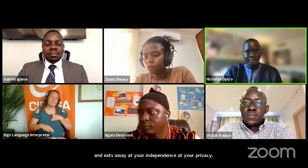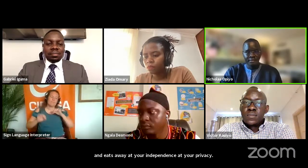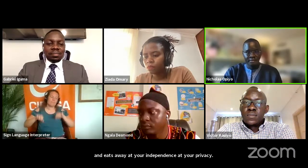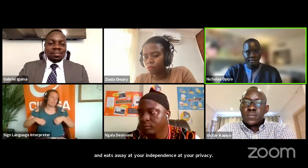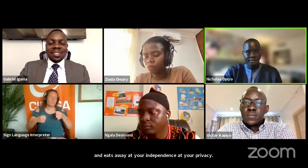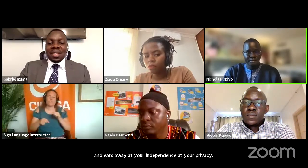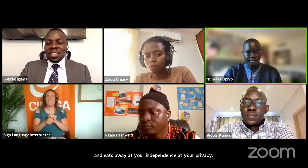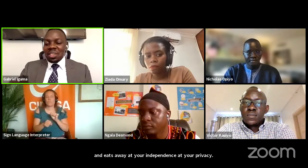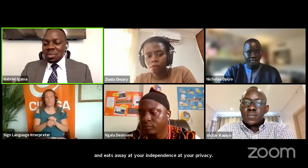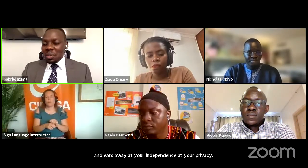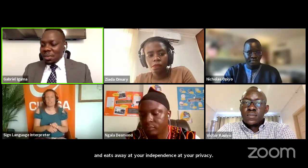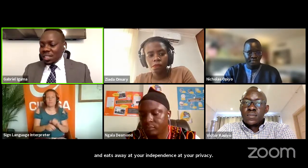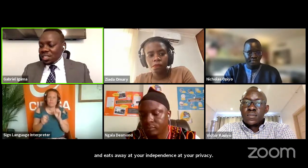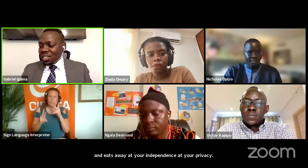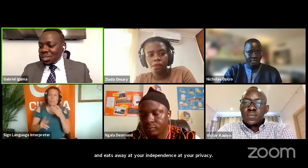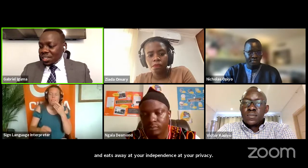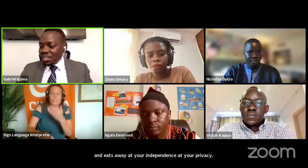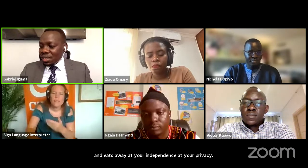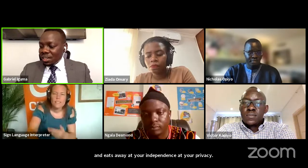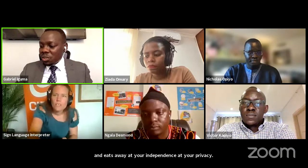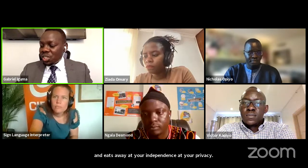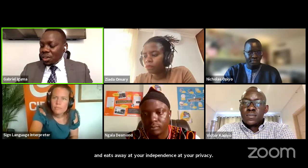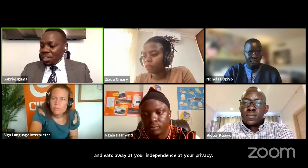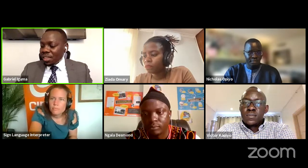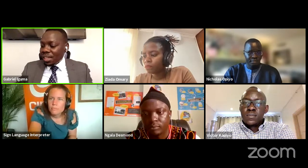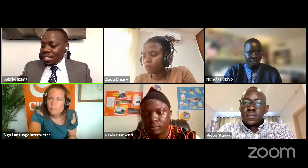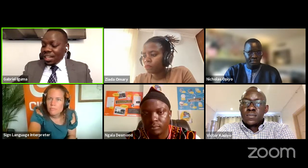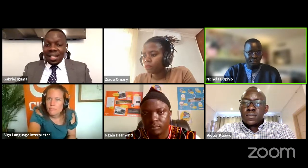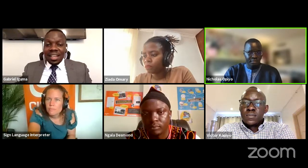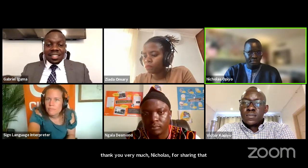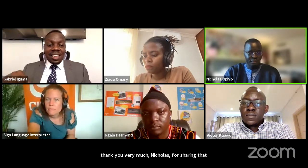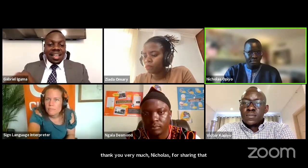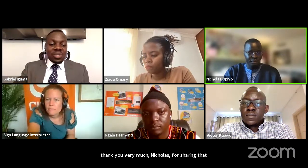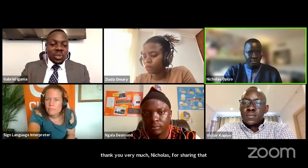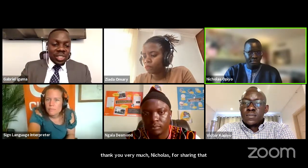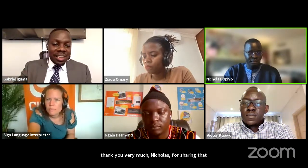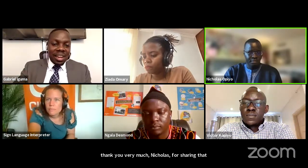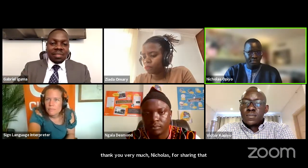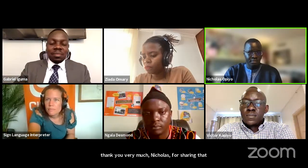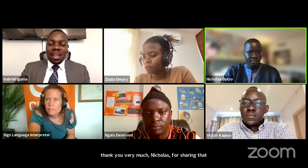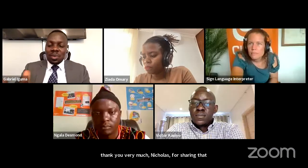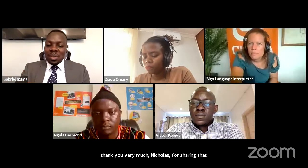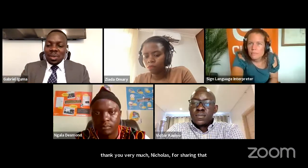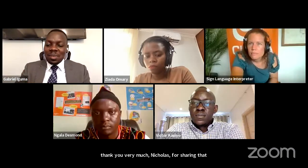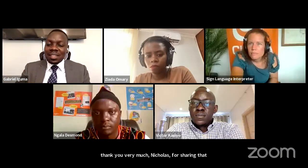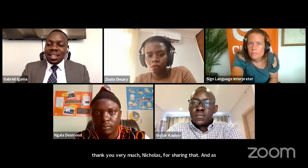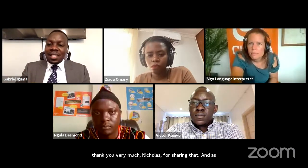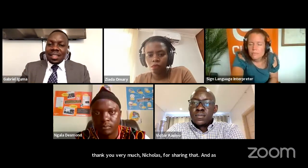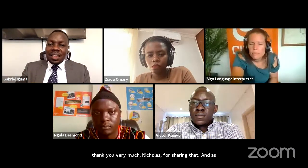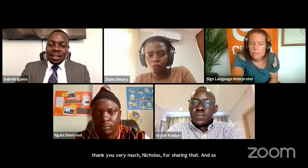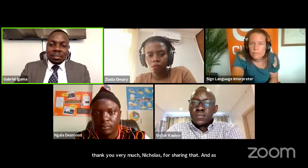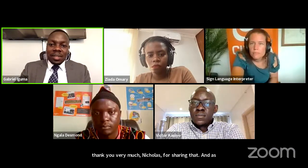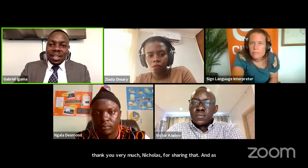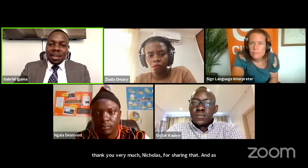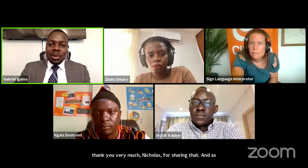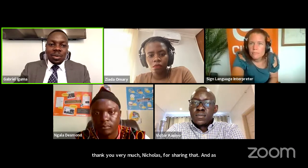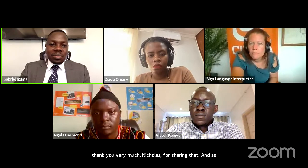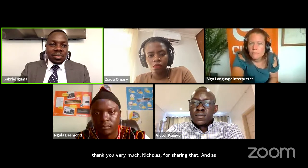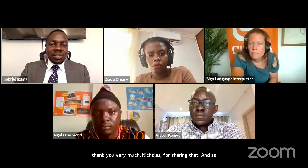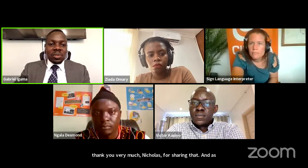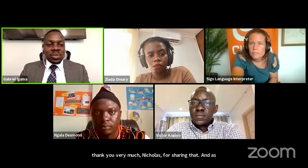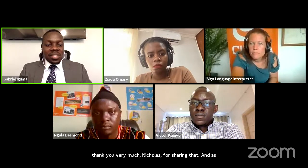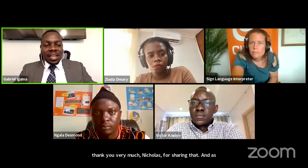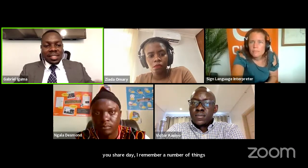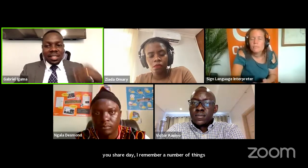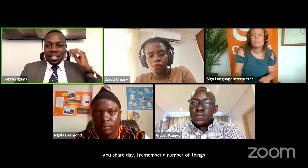right. Thank you very much, Nicholas, for sharing that. And as you shared, I remembered a number